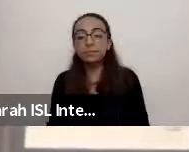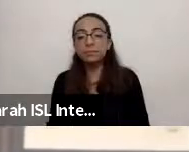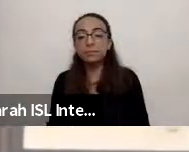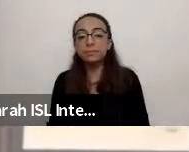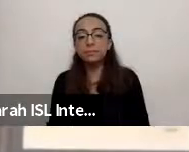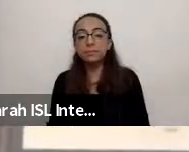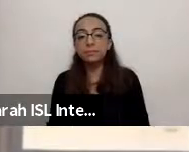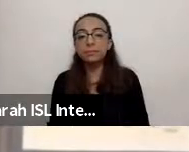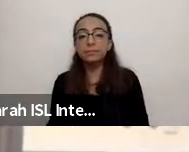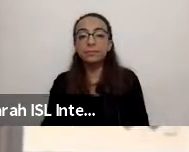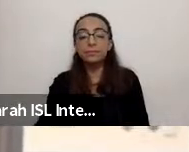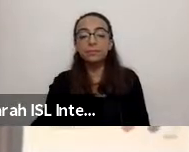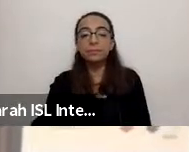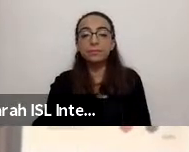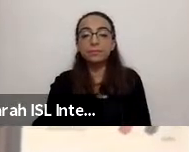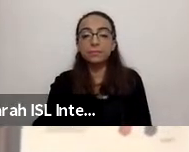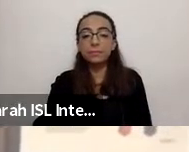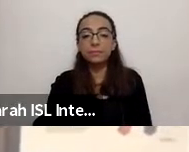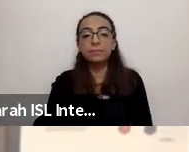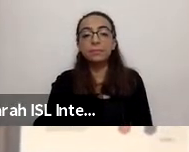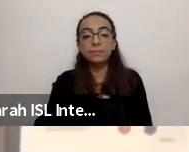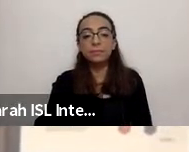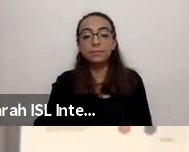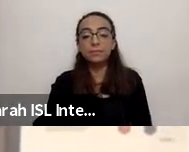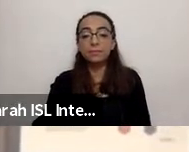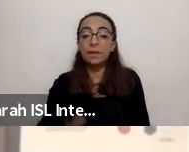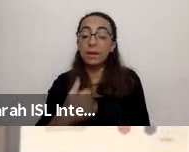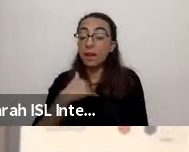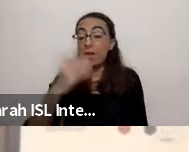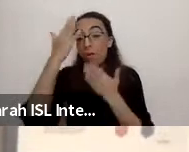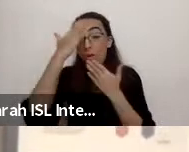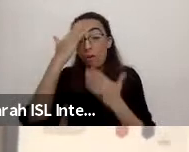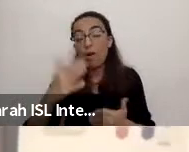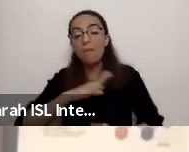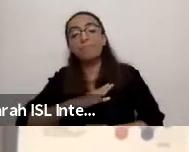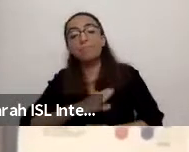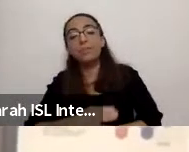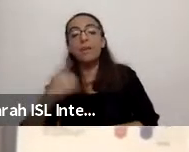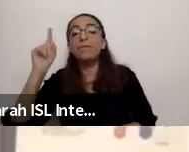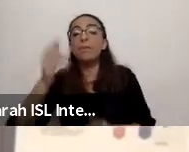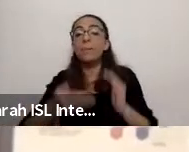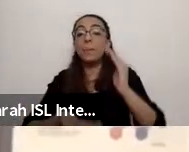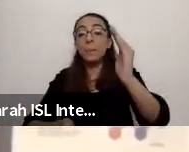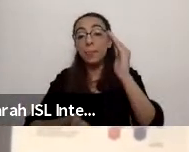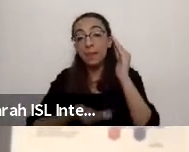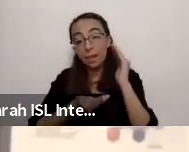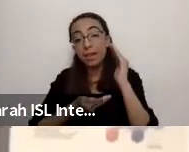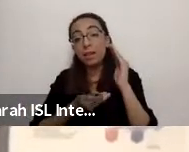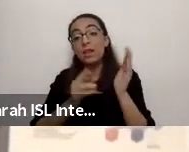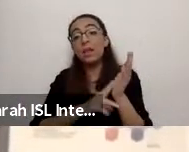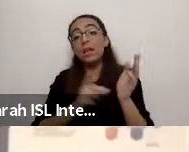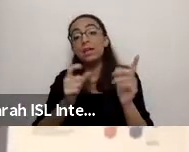Good day, ladies and gentlemen. I'm extremely honored and humbled to receive the esteemed